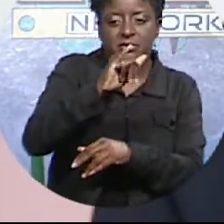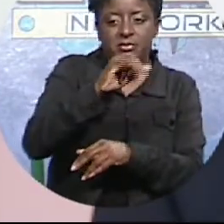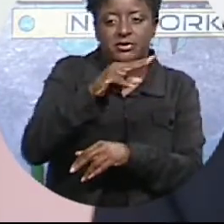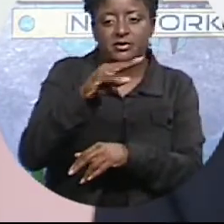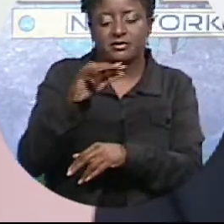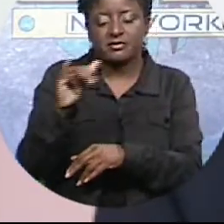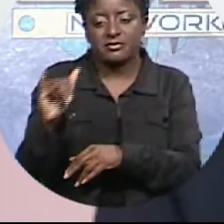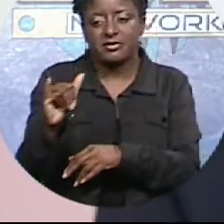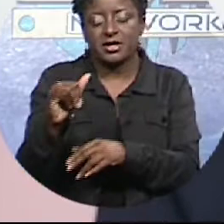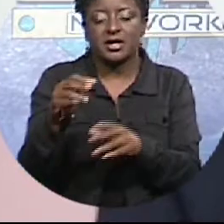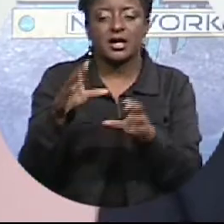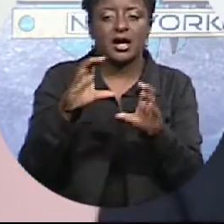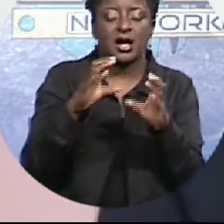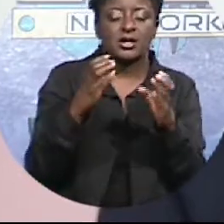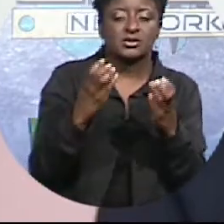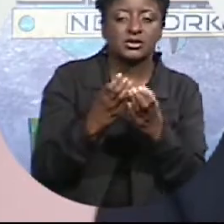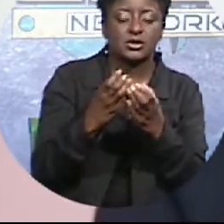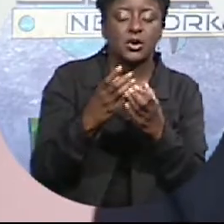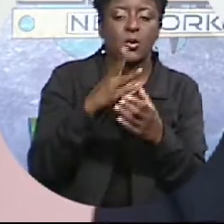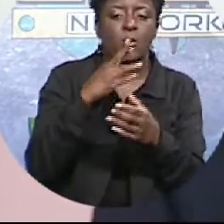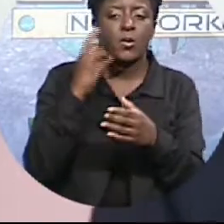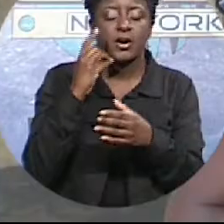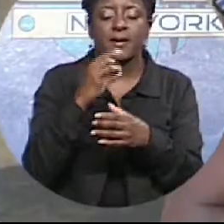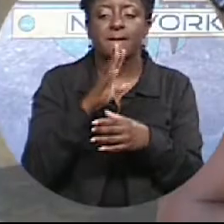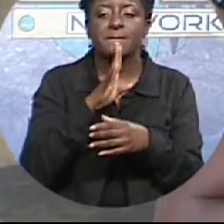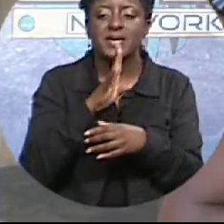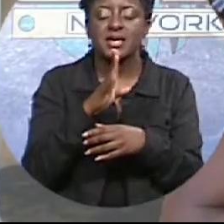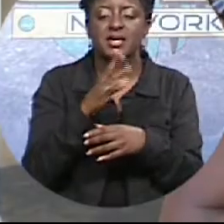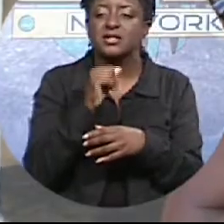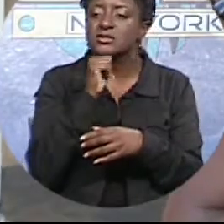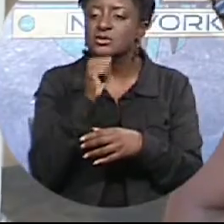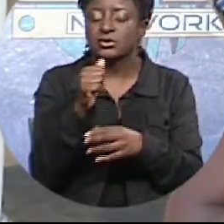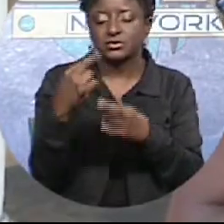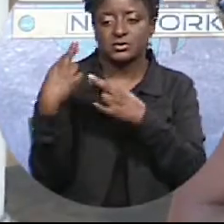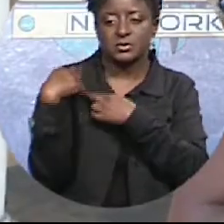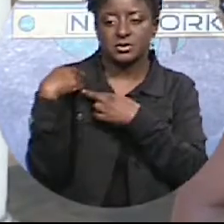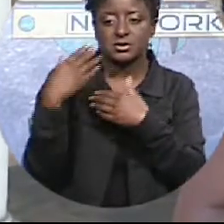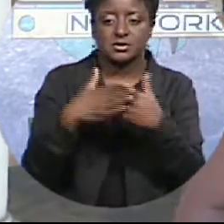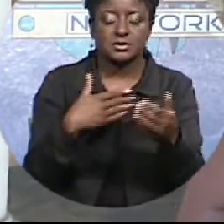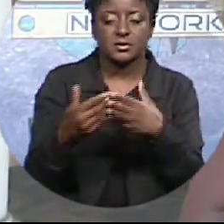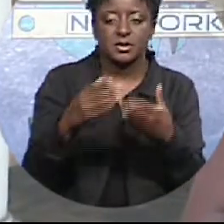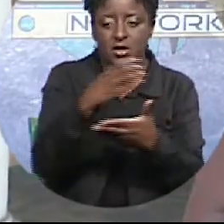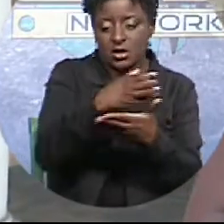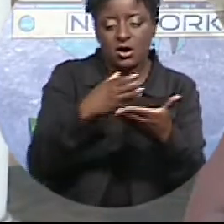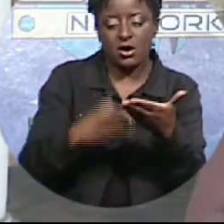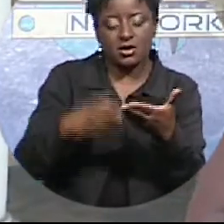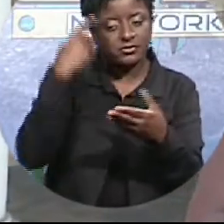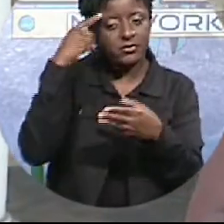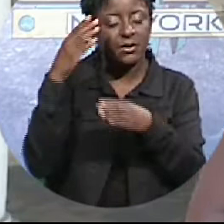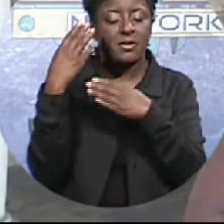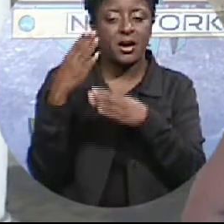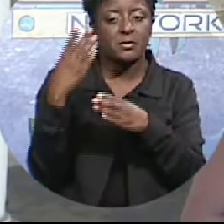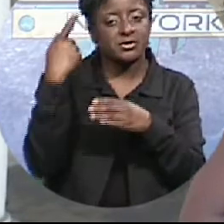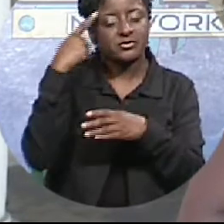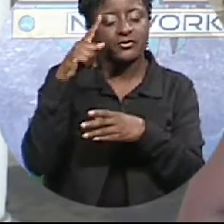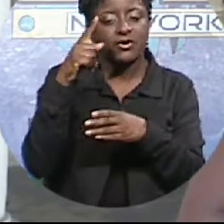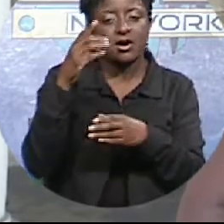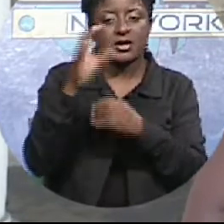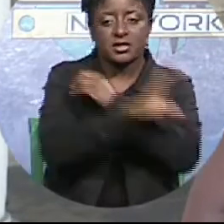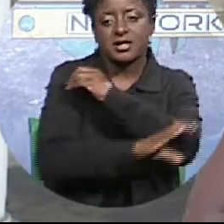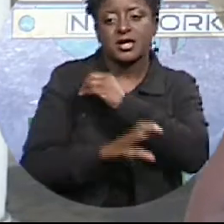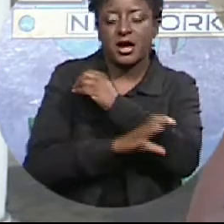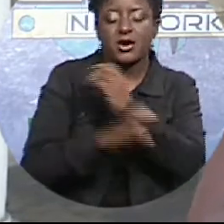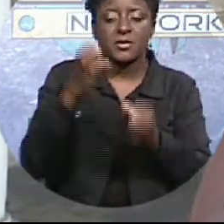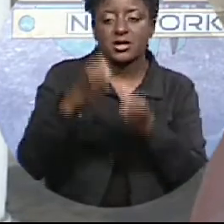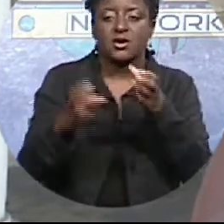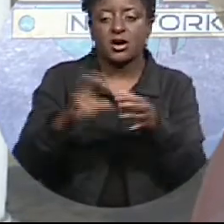sector, would be, in my view, irresponsible. Now, despite calls for the Bahamas to utilize the Caribbean Court of Justice,